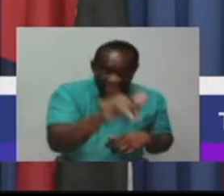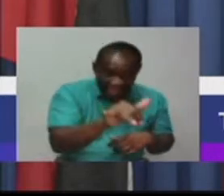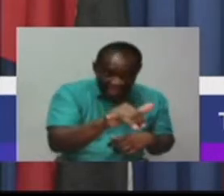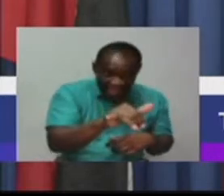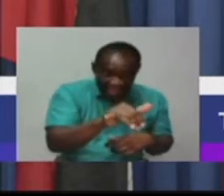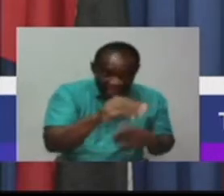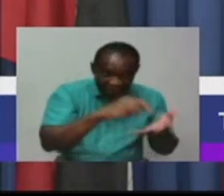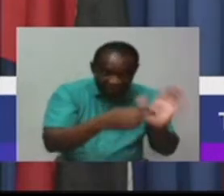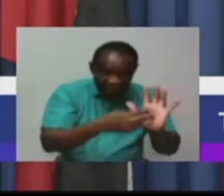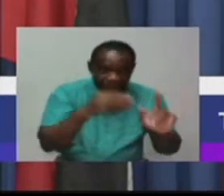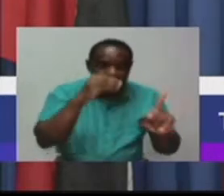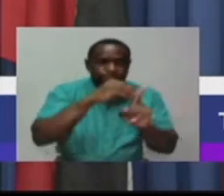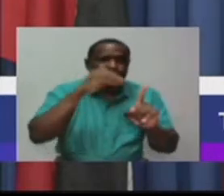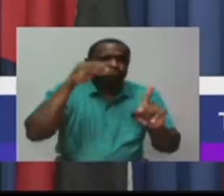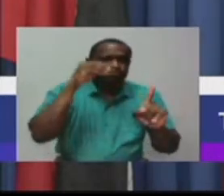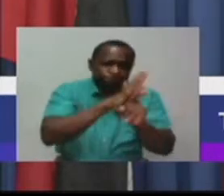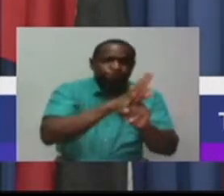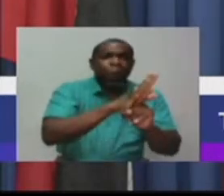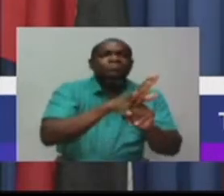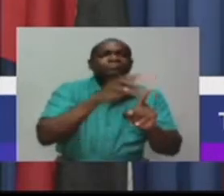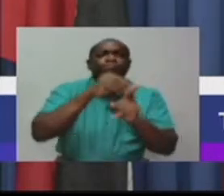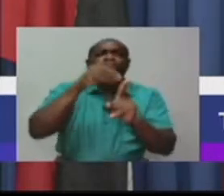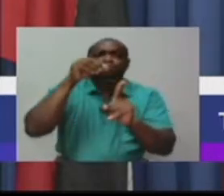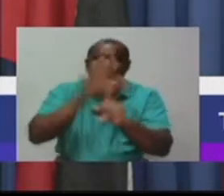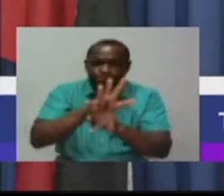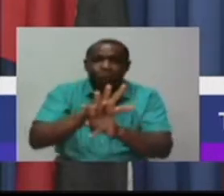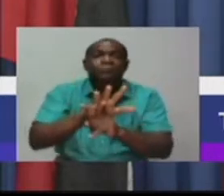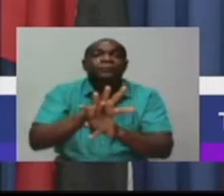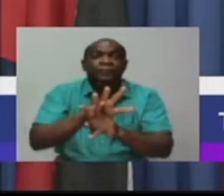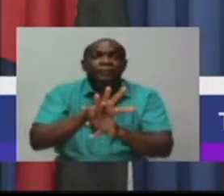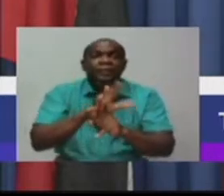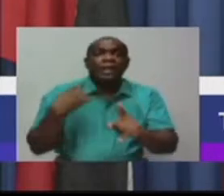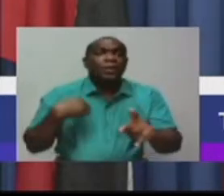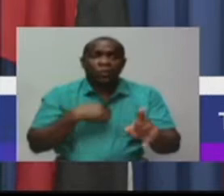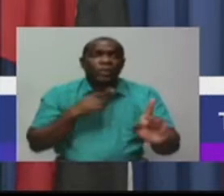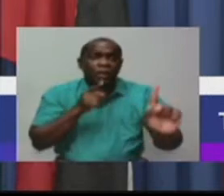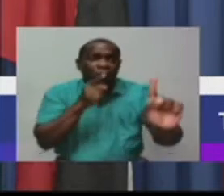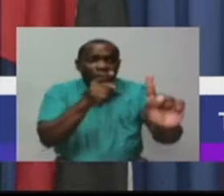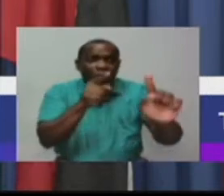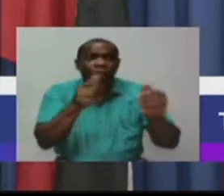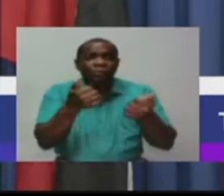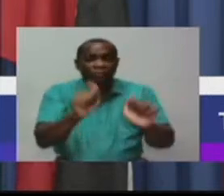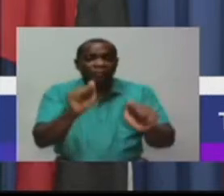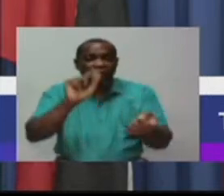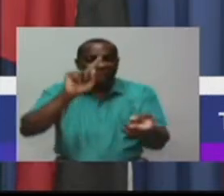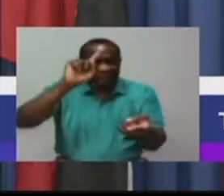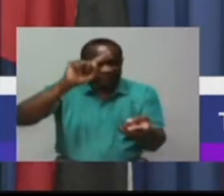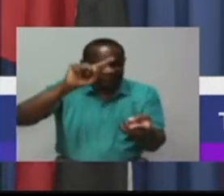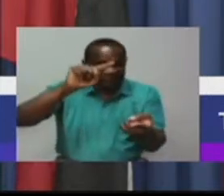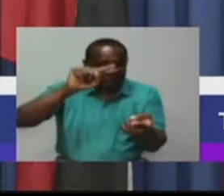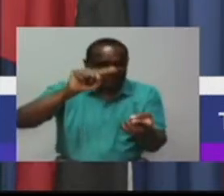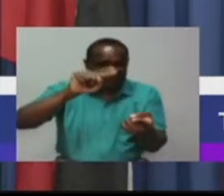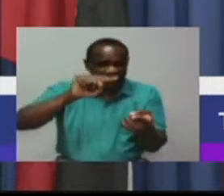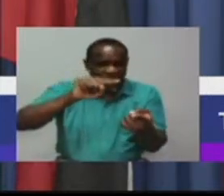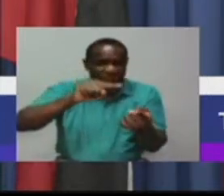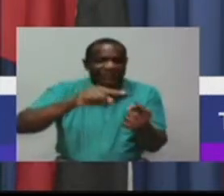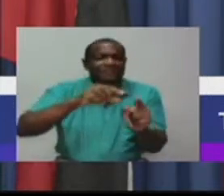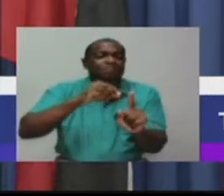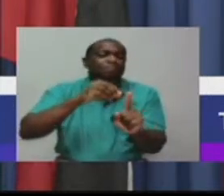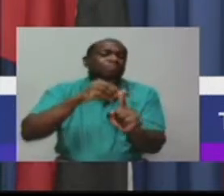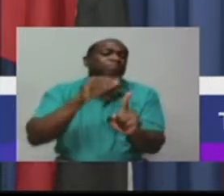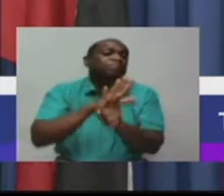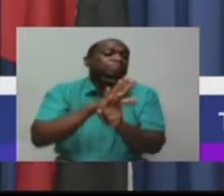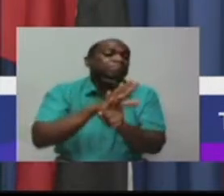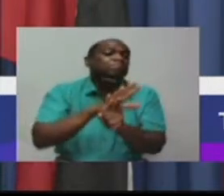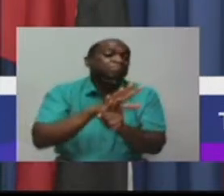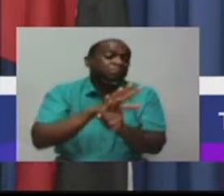the exposure. Because remember, we are taking all the exposure we are prepared to accept in the daytime to go to work, to do the things